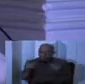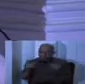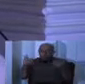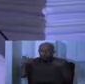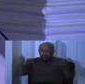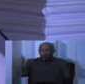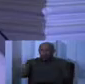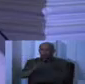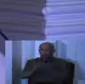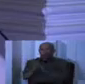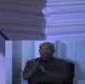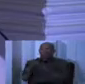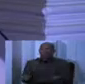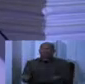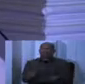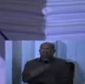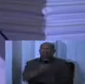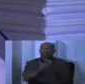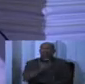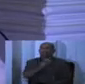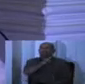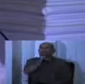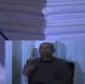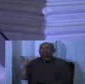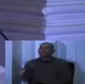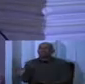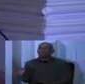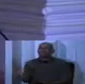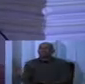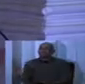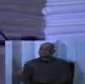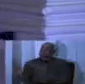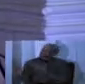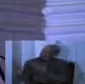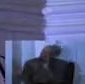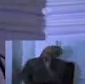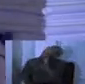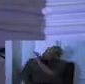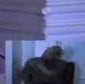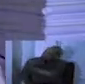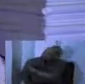peace. Happy Christmas. Happy Christmas.